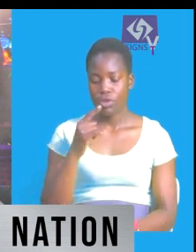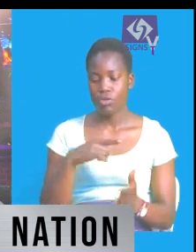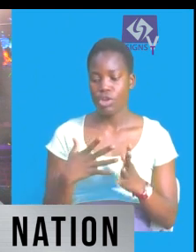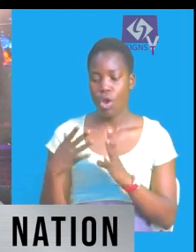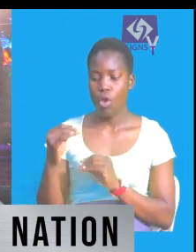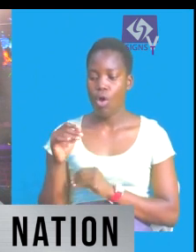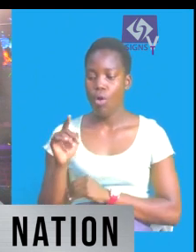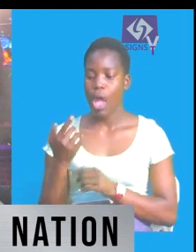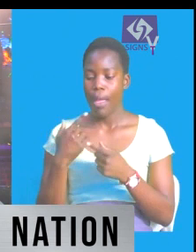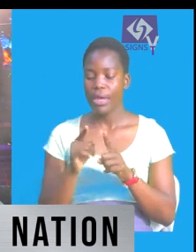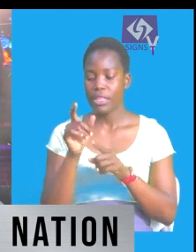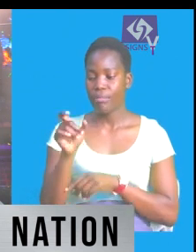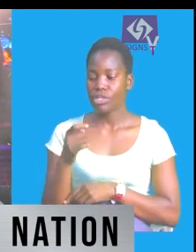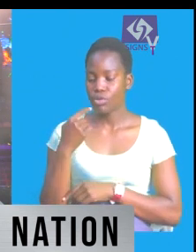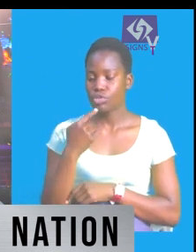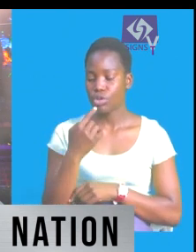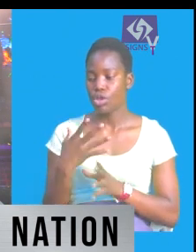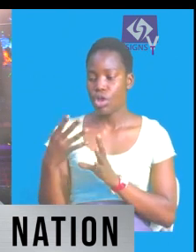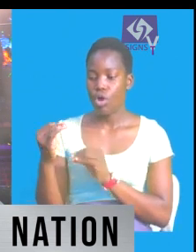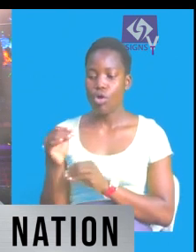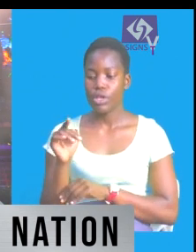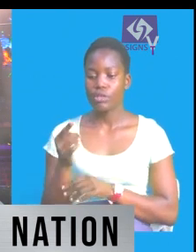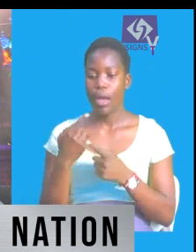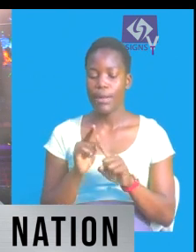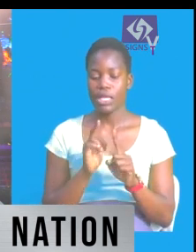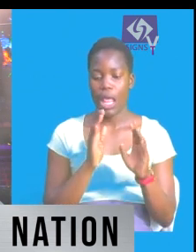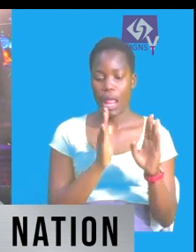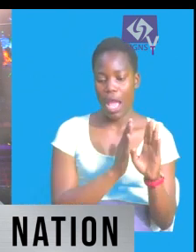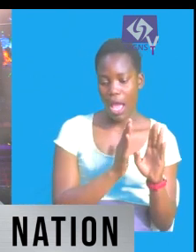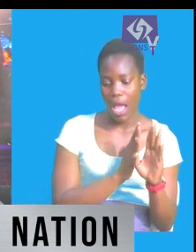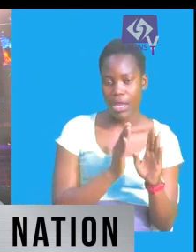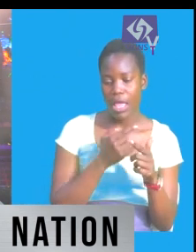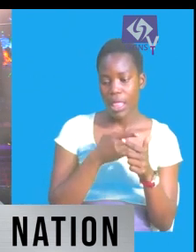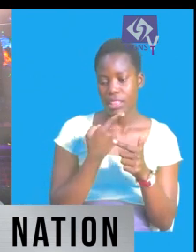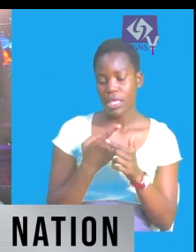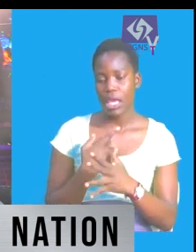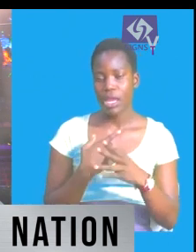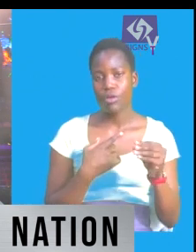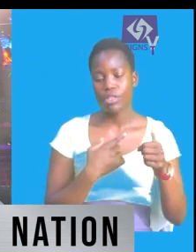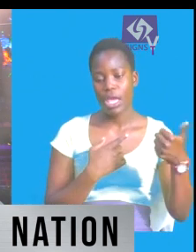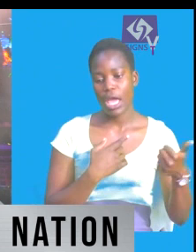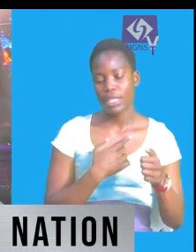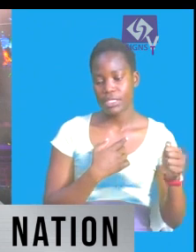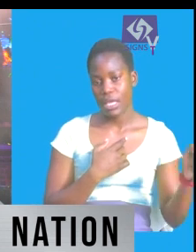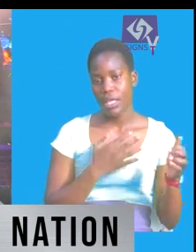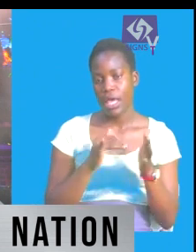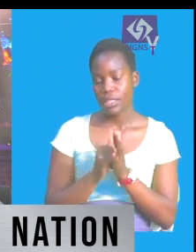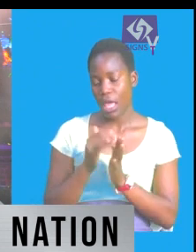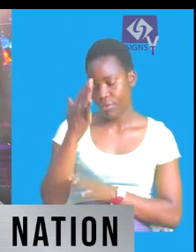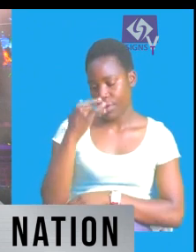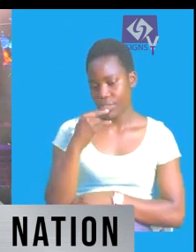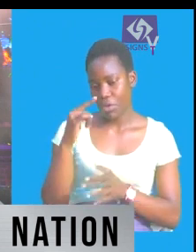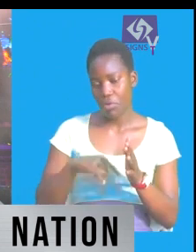but the person who's saying go this way, the smoke screen in a feature, then the person goes the other way, and then we fell for the